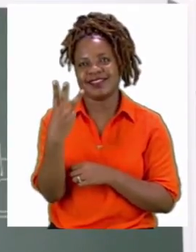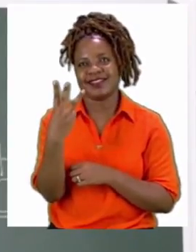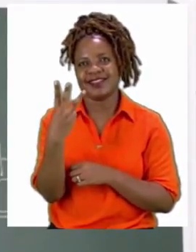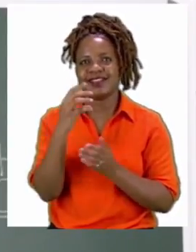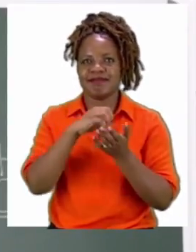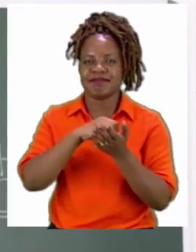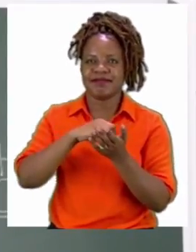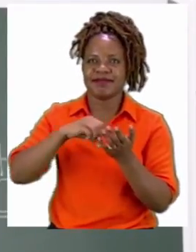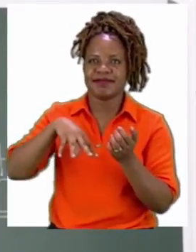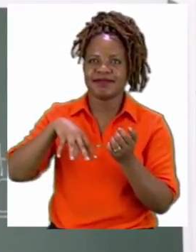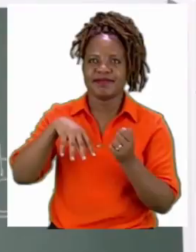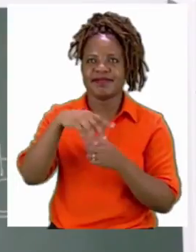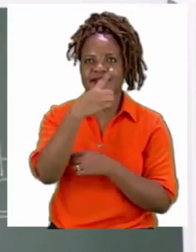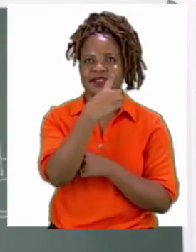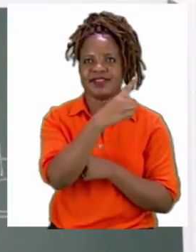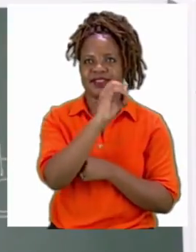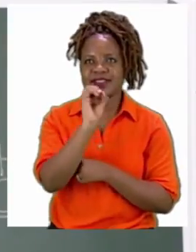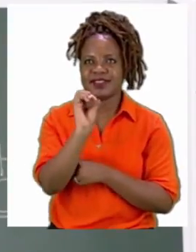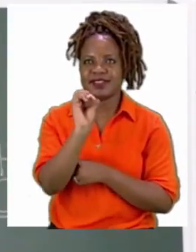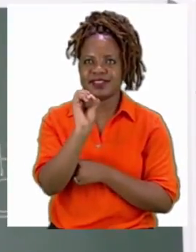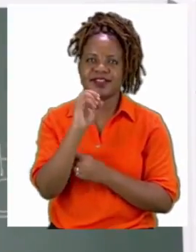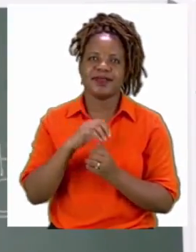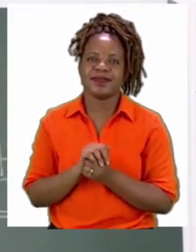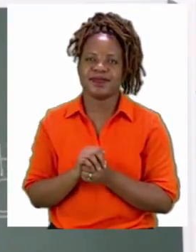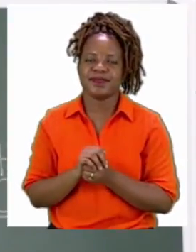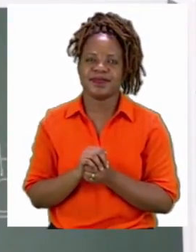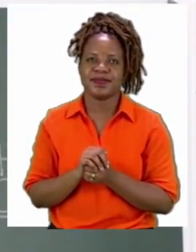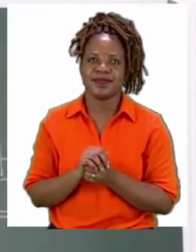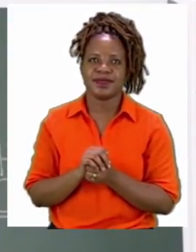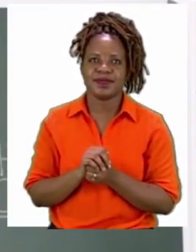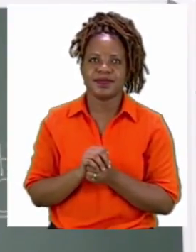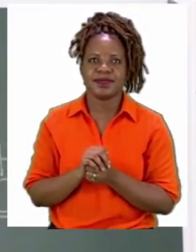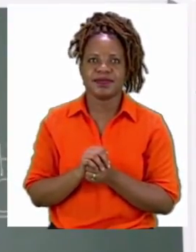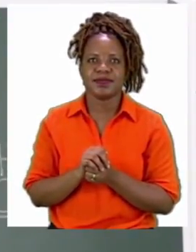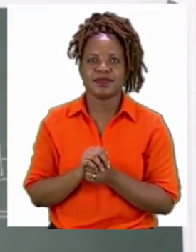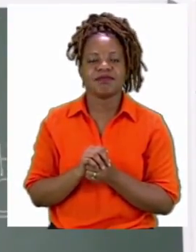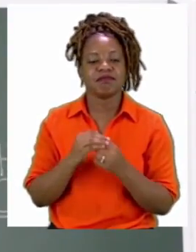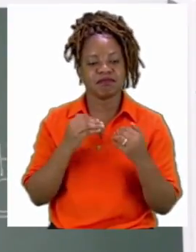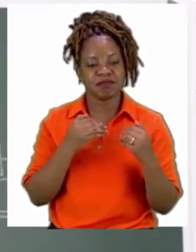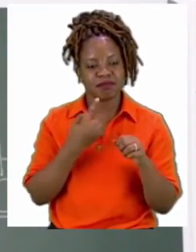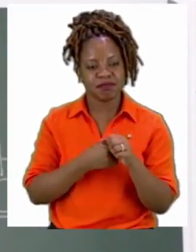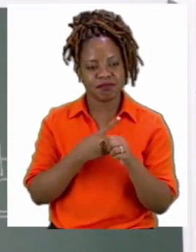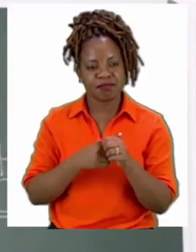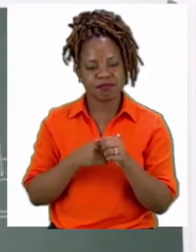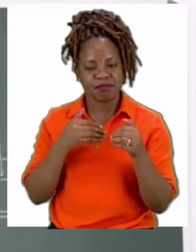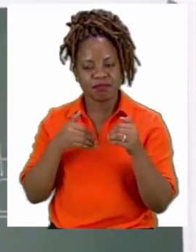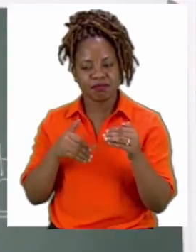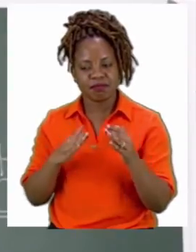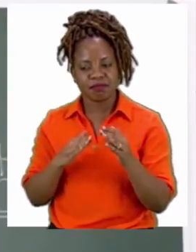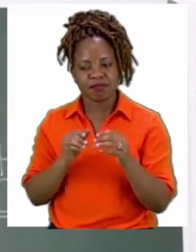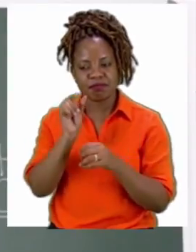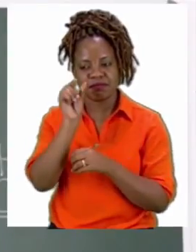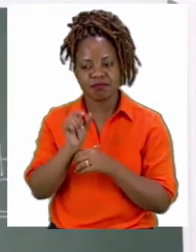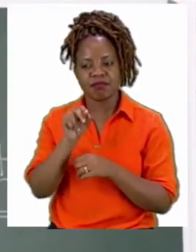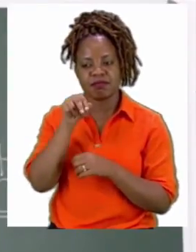63 minus 10. Now we always start with our units. So we